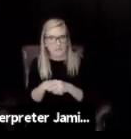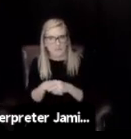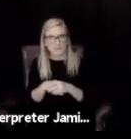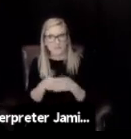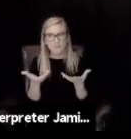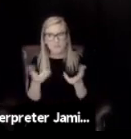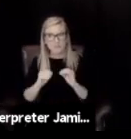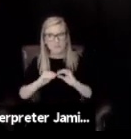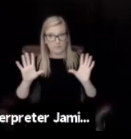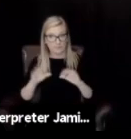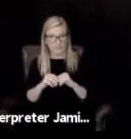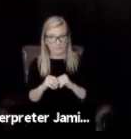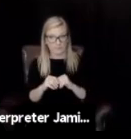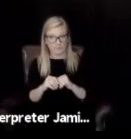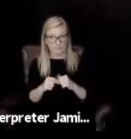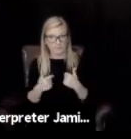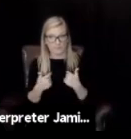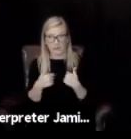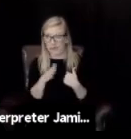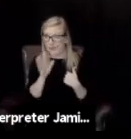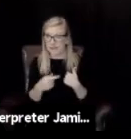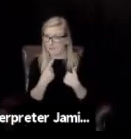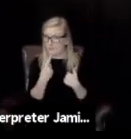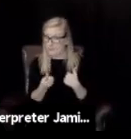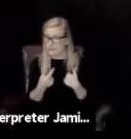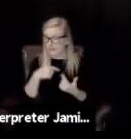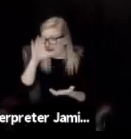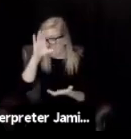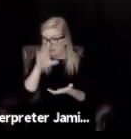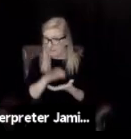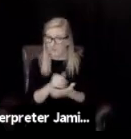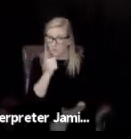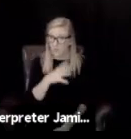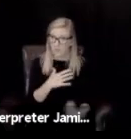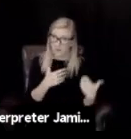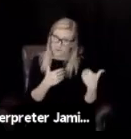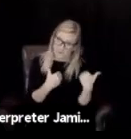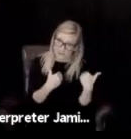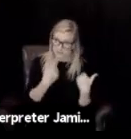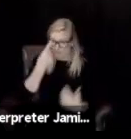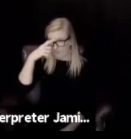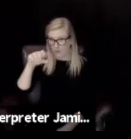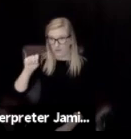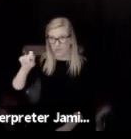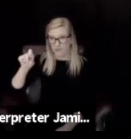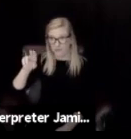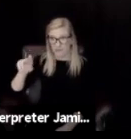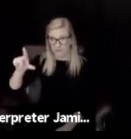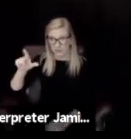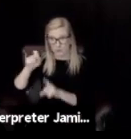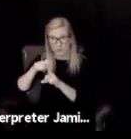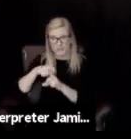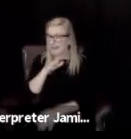clear, I didn't say that I believe women are responsible for sexual harassment. Did not say